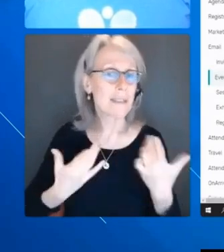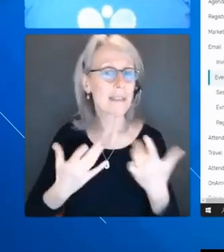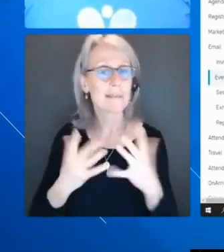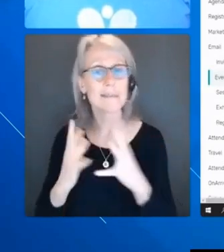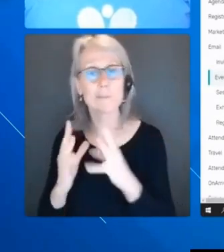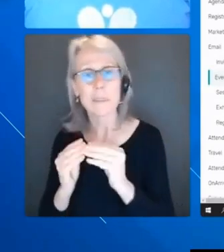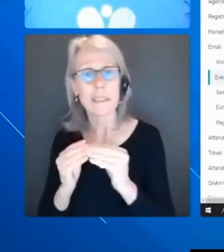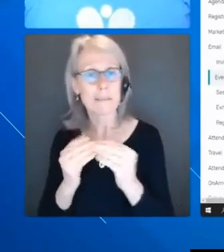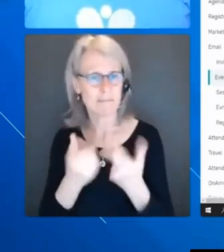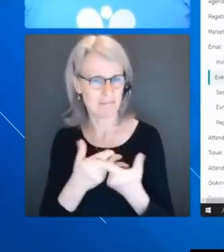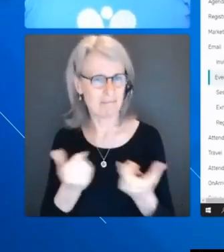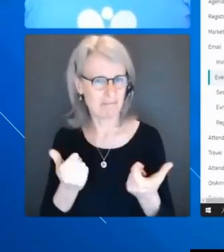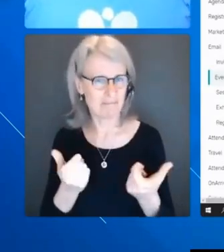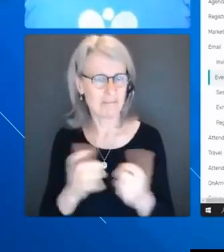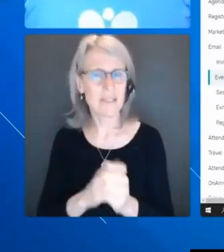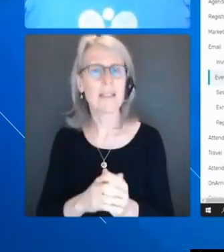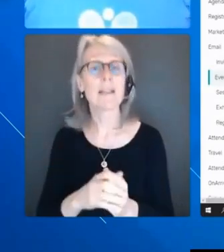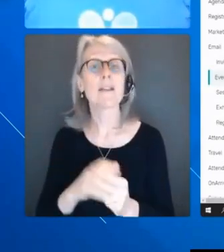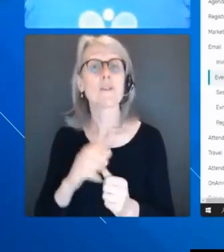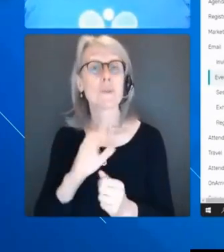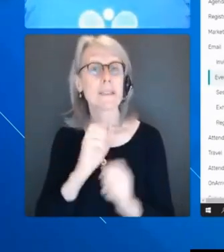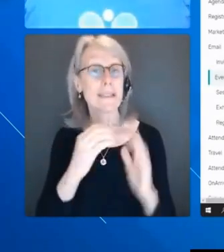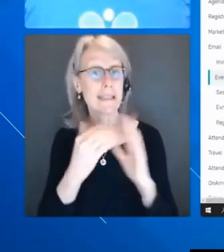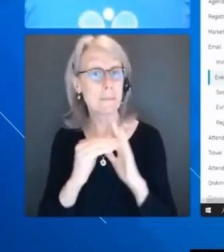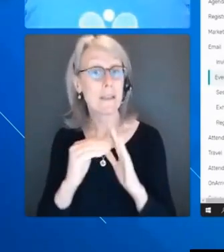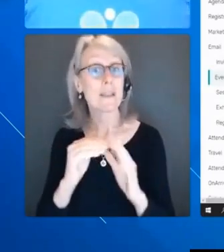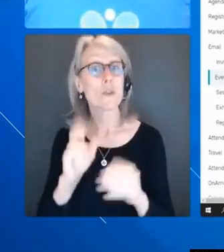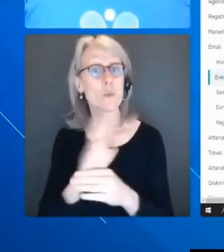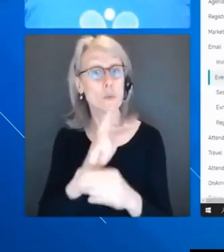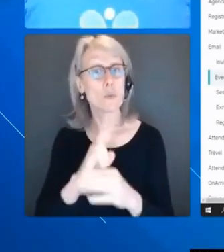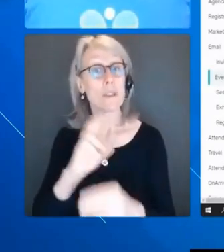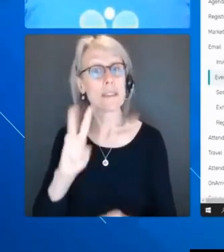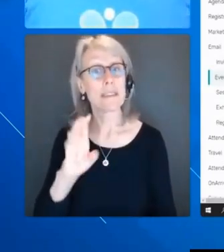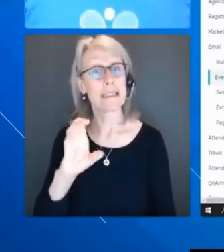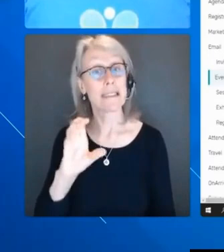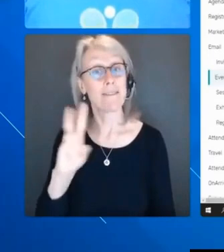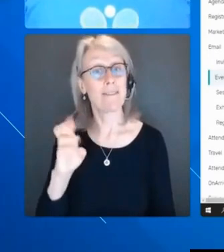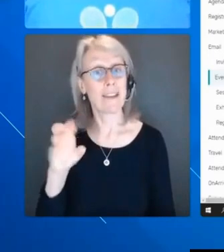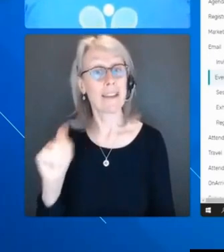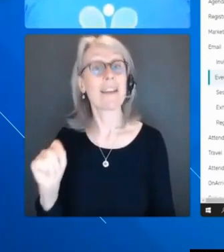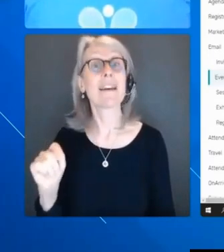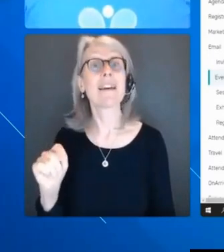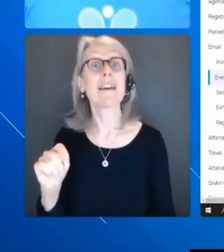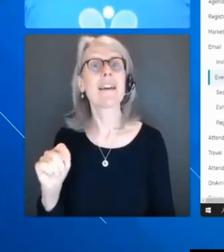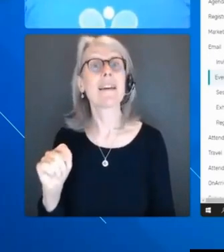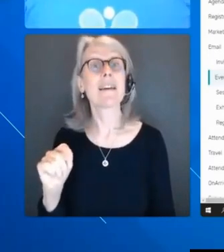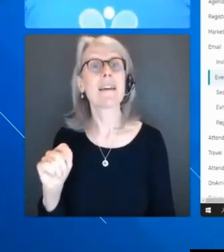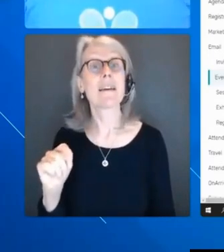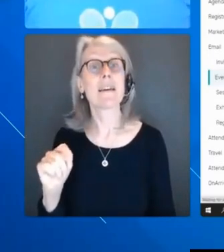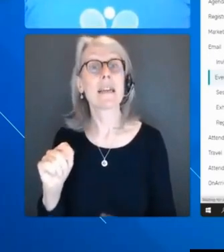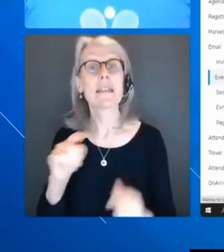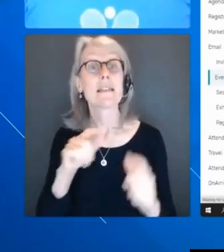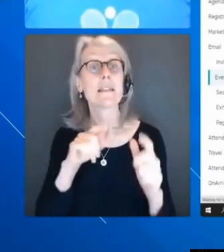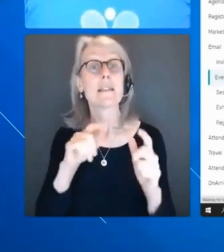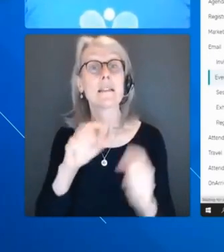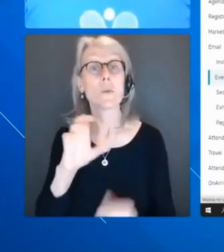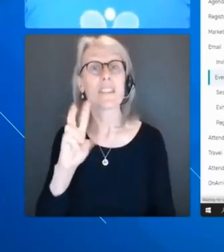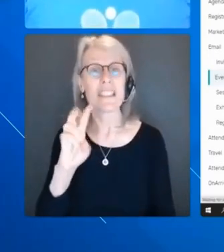events. And so, leveraging these tools within Cvent can ensure that every part of the event, as possible, is